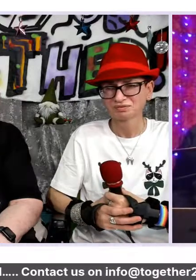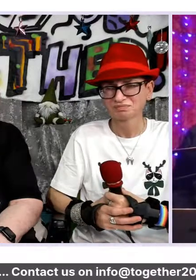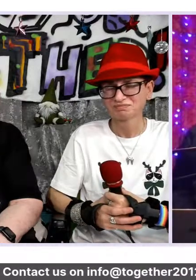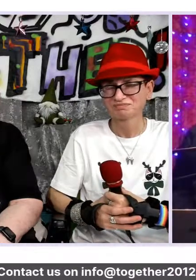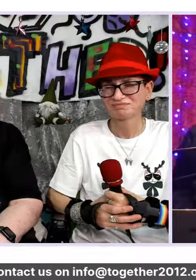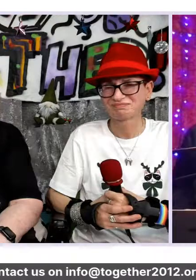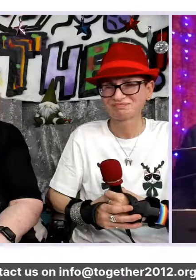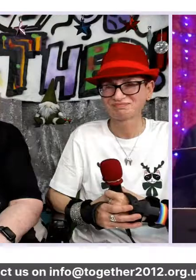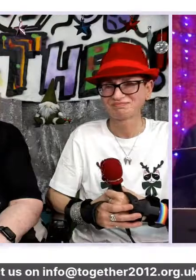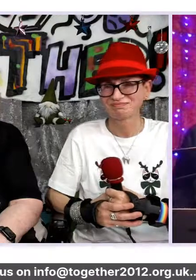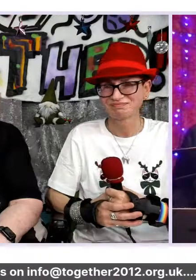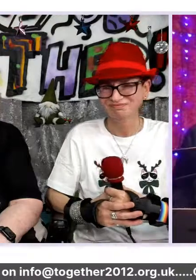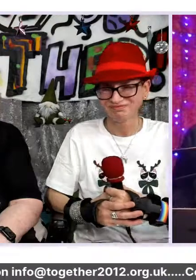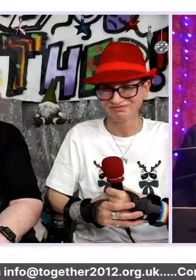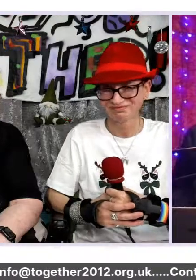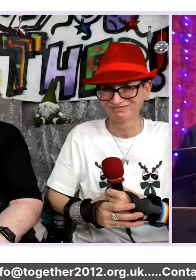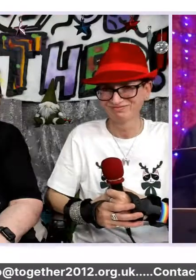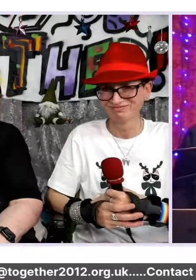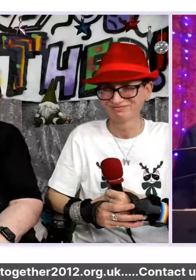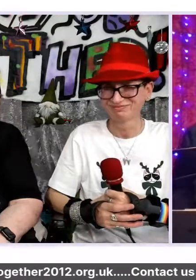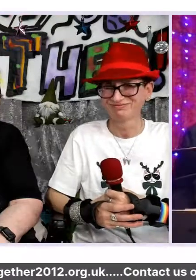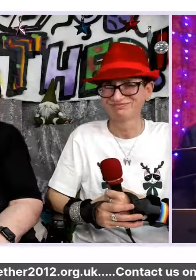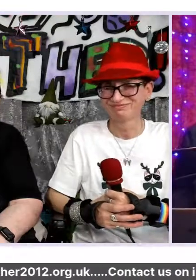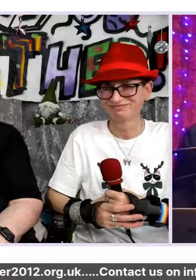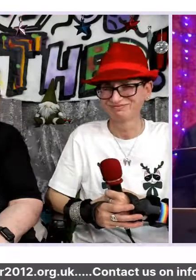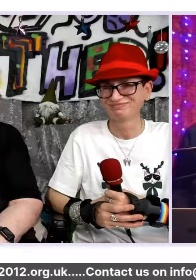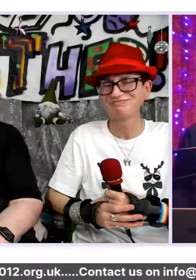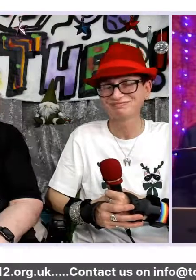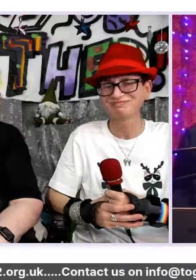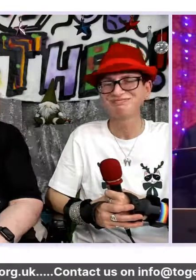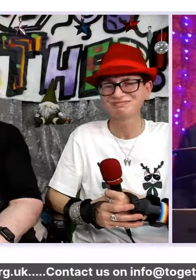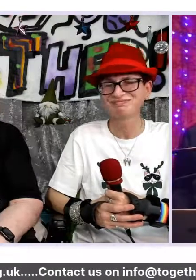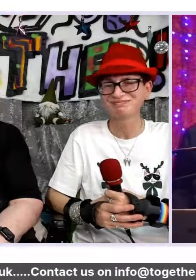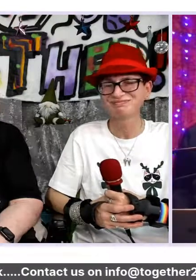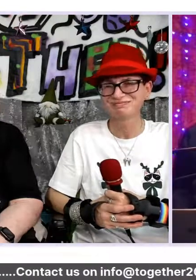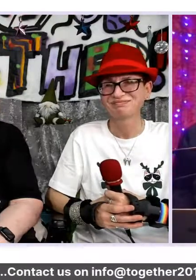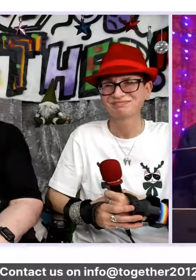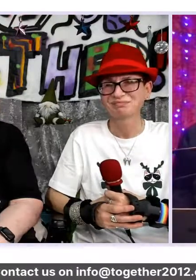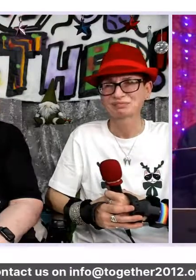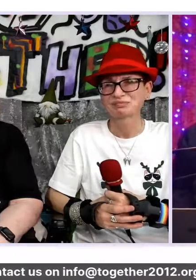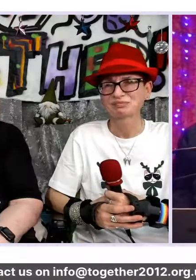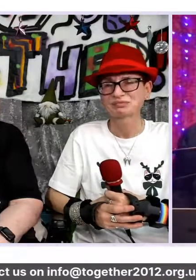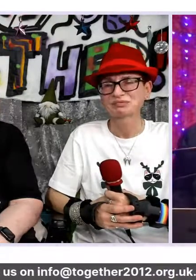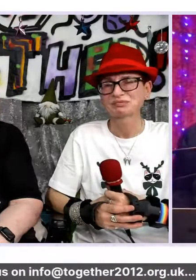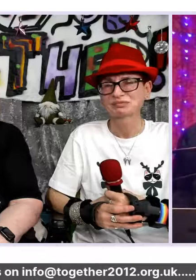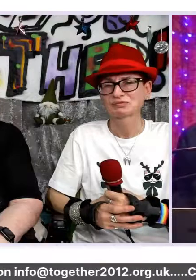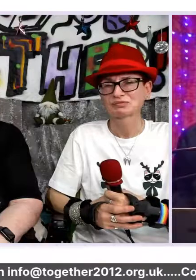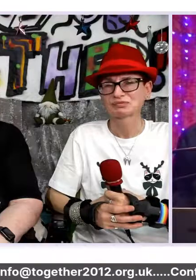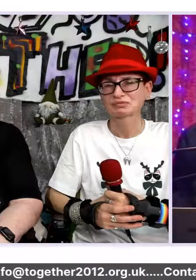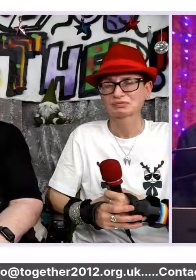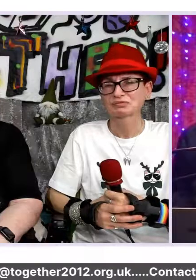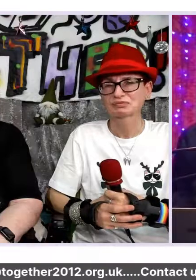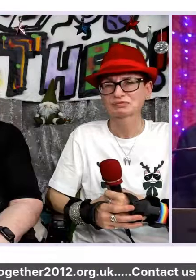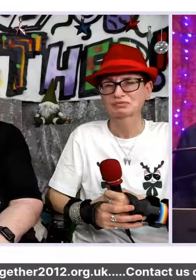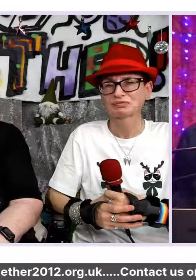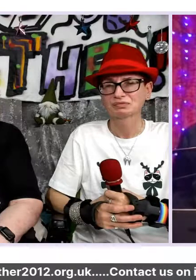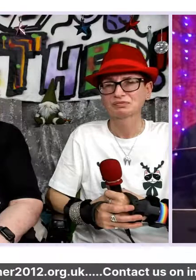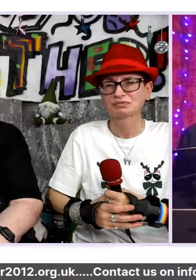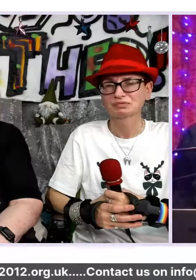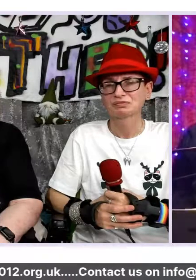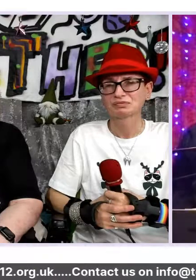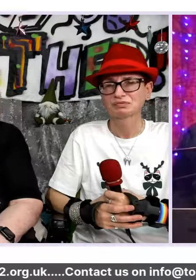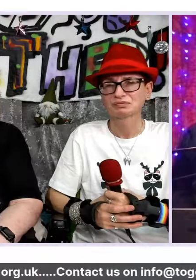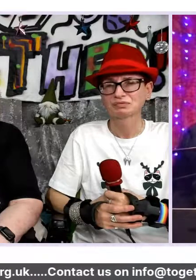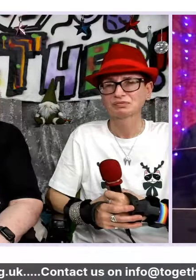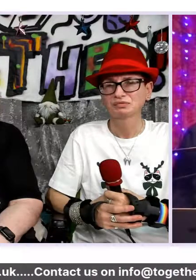Hold on. Oh, your parents. Wow. And actually, and we used to say that, when